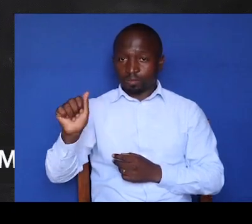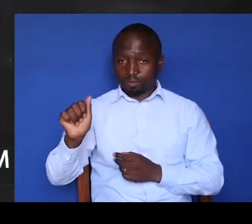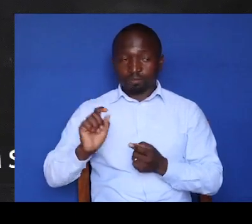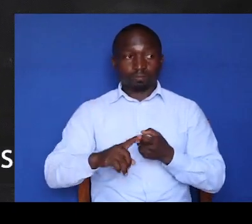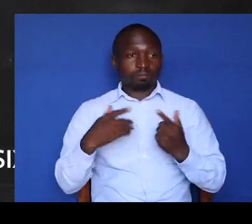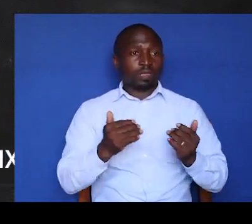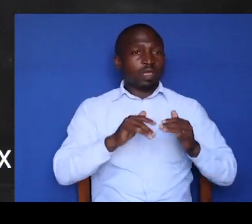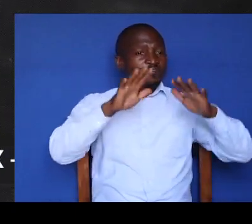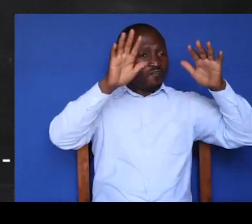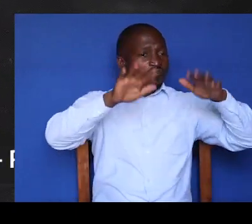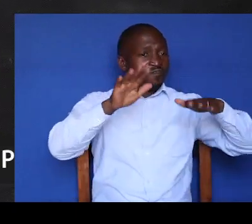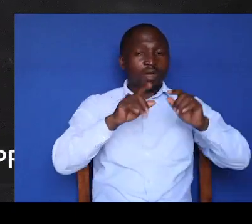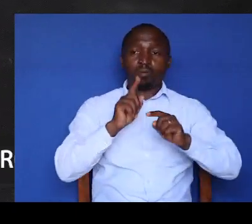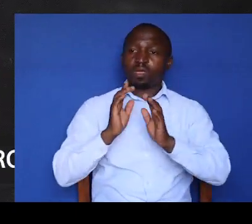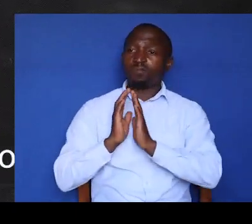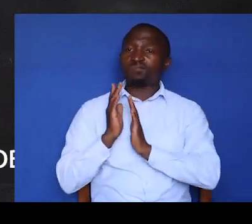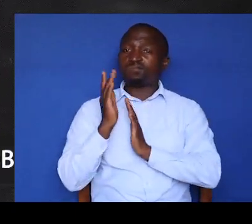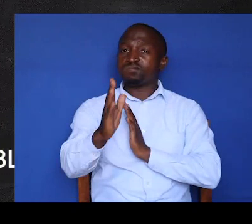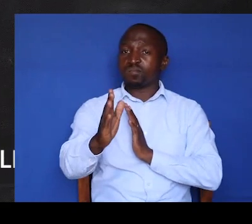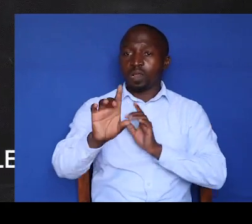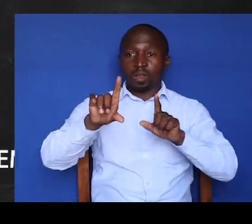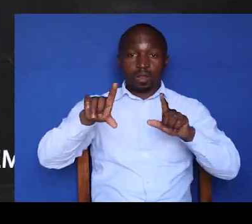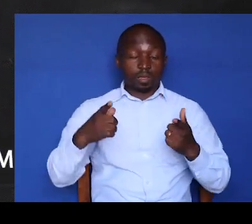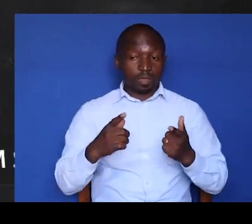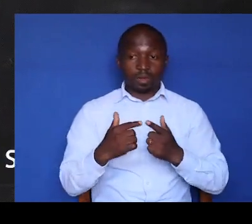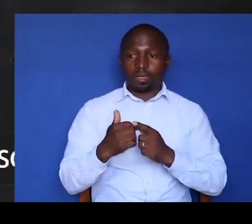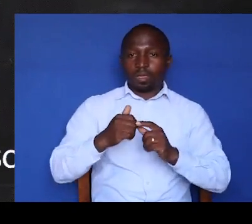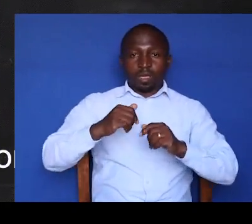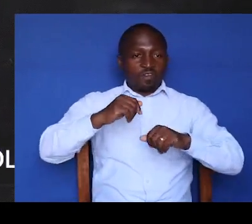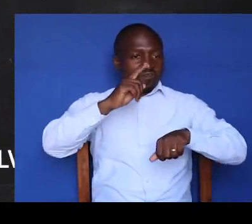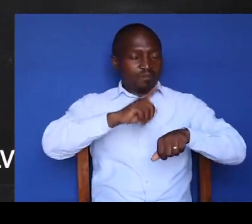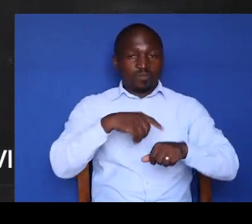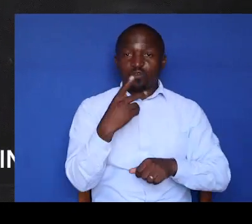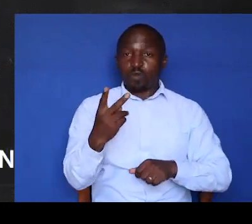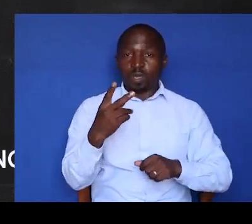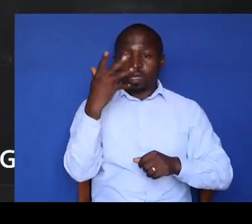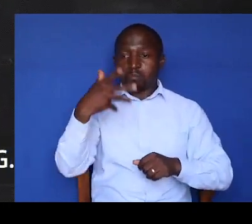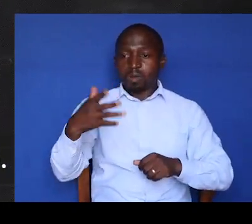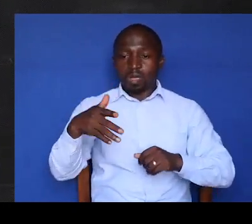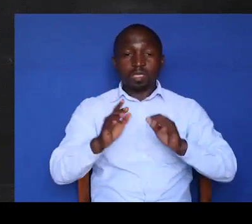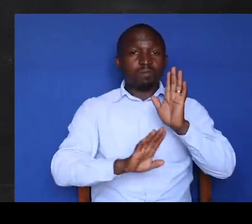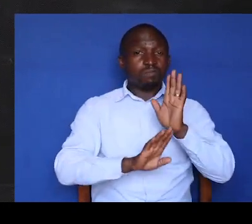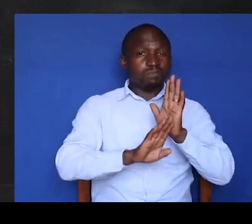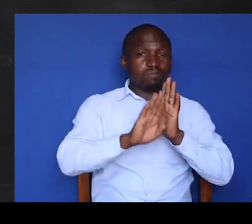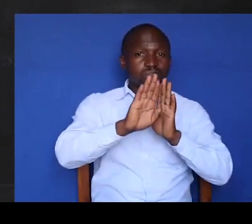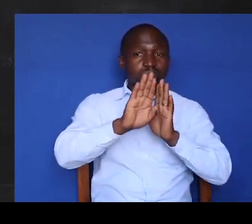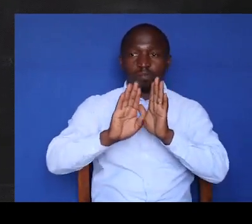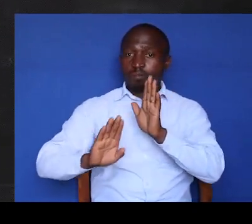year, but characterized by 2 maxima peaks. Because of the 2 maxima peaks of rainfall, rivers